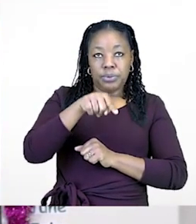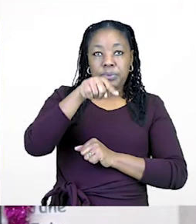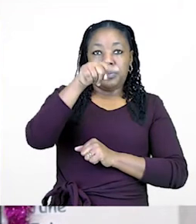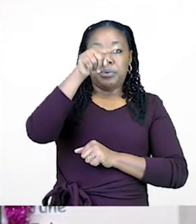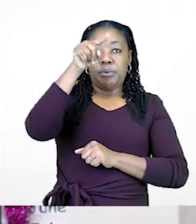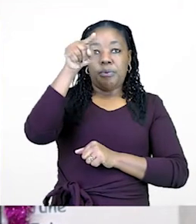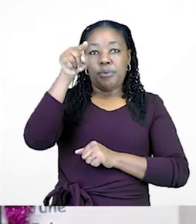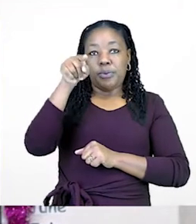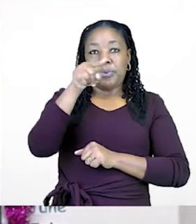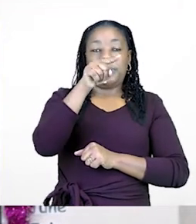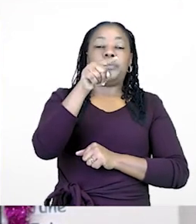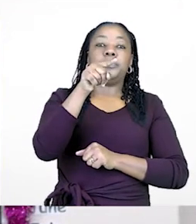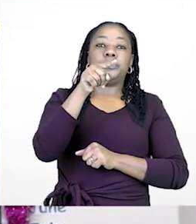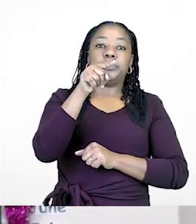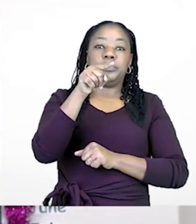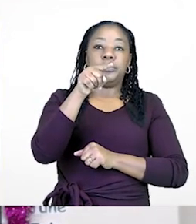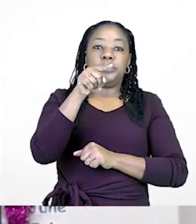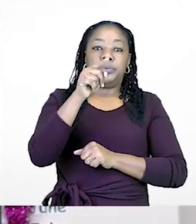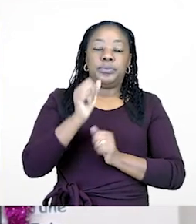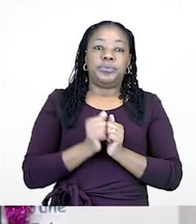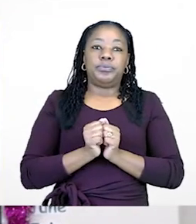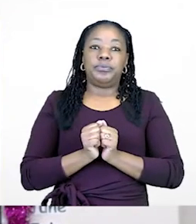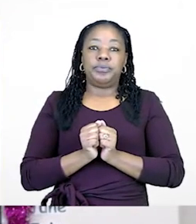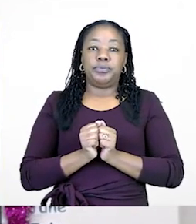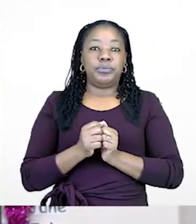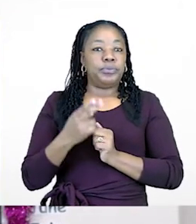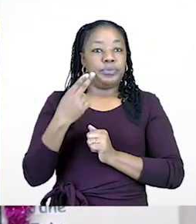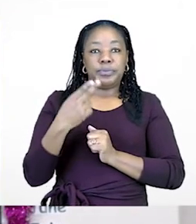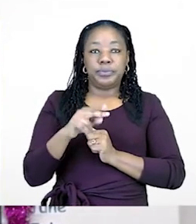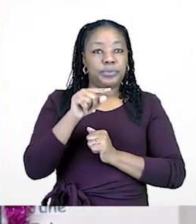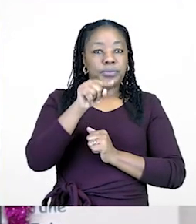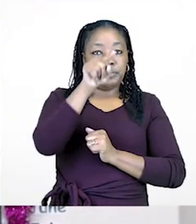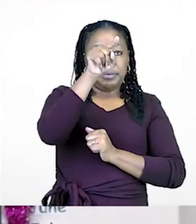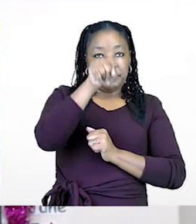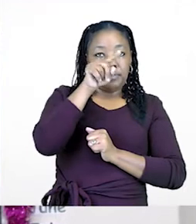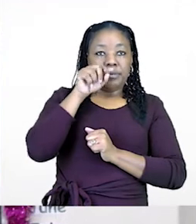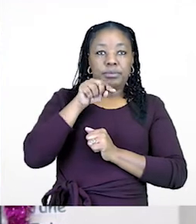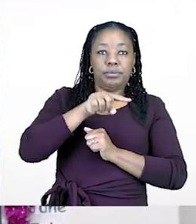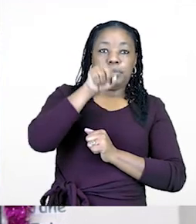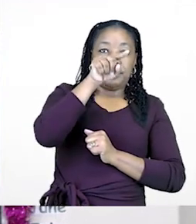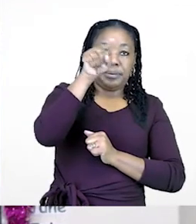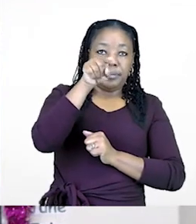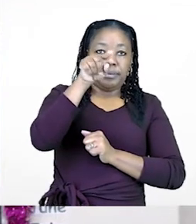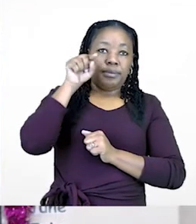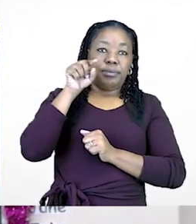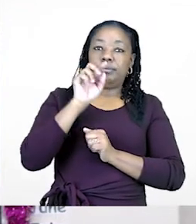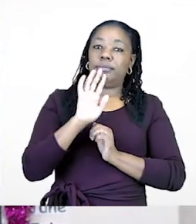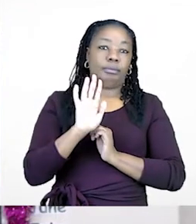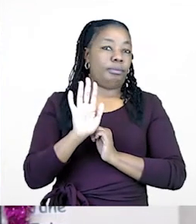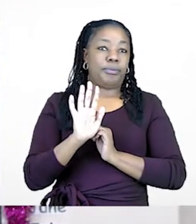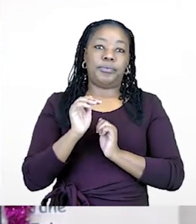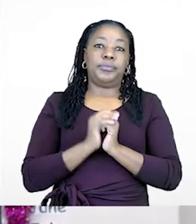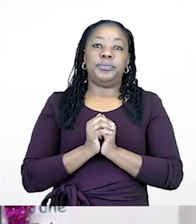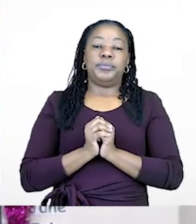and round. We do not lift our pencil or color. Let's try and do it in the air. I want